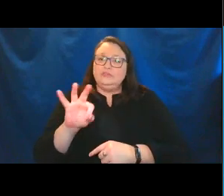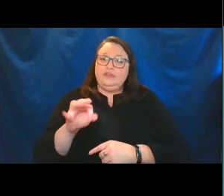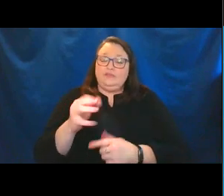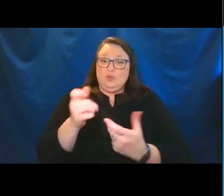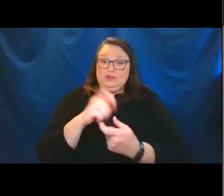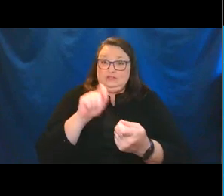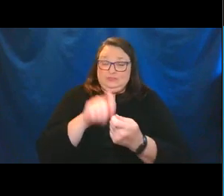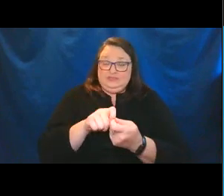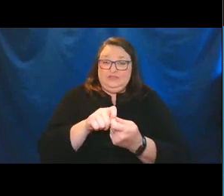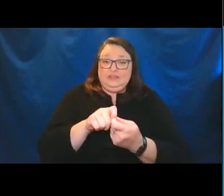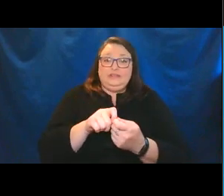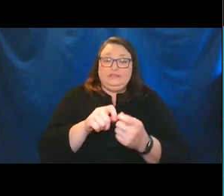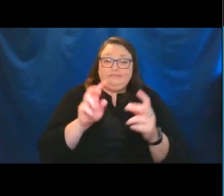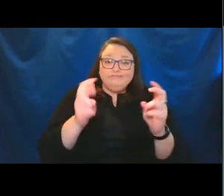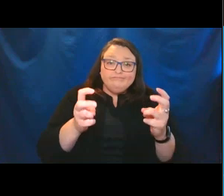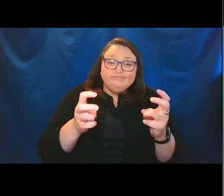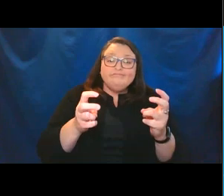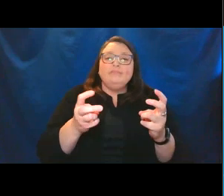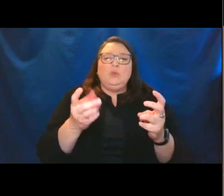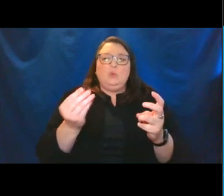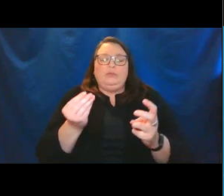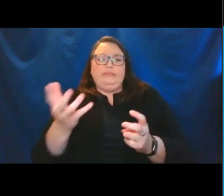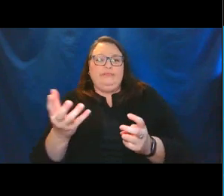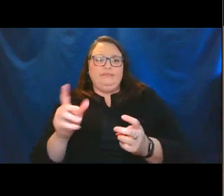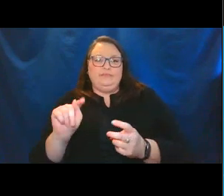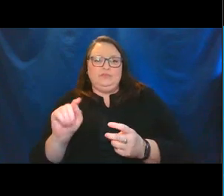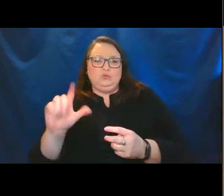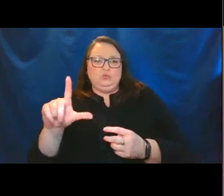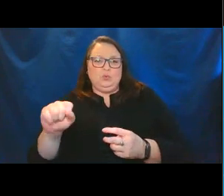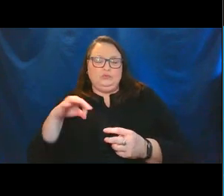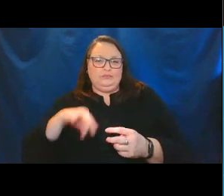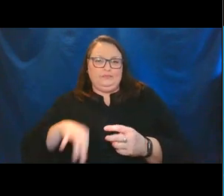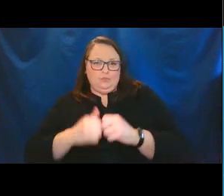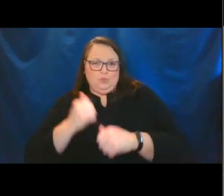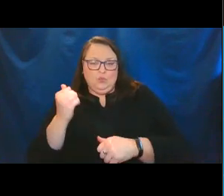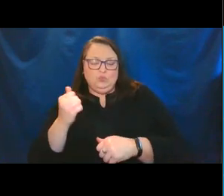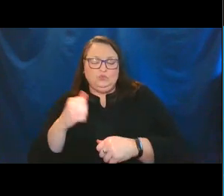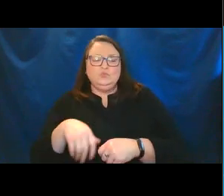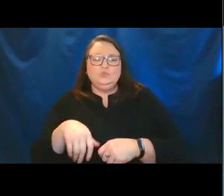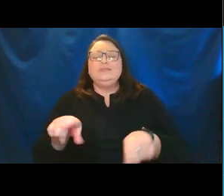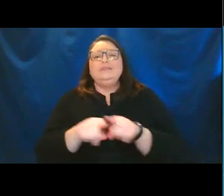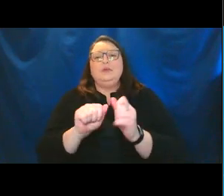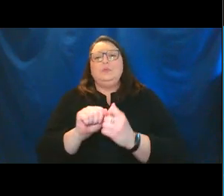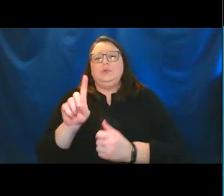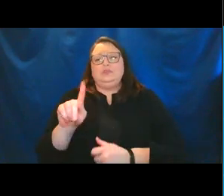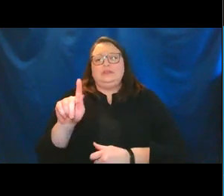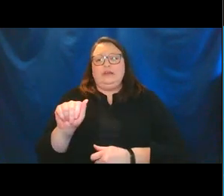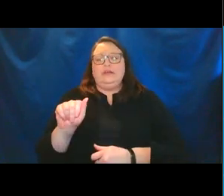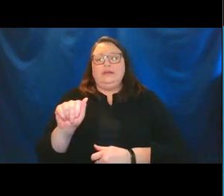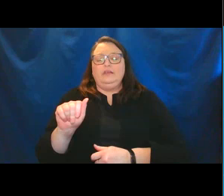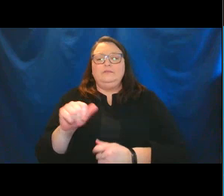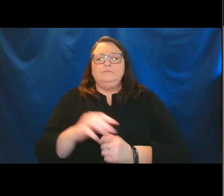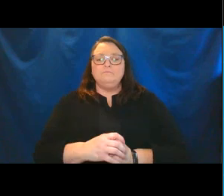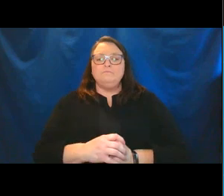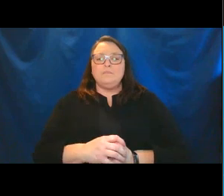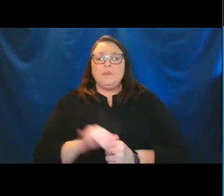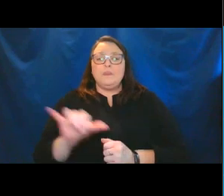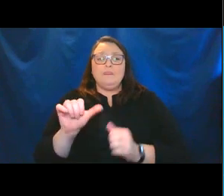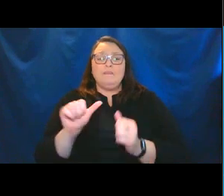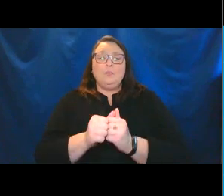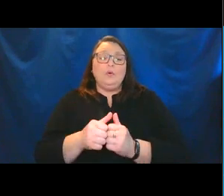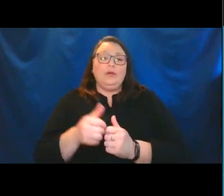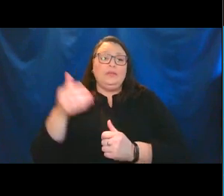to find those tools that might be most beneficial. And that goes the same with data as well. And then similar to like the guest